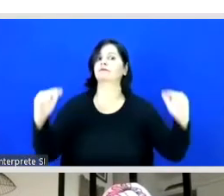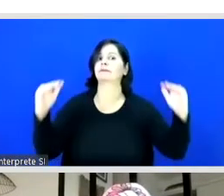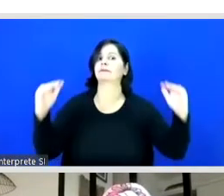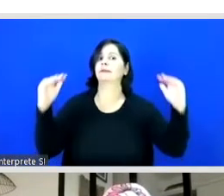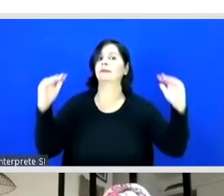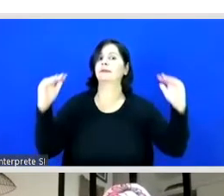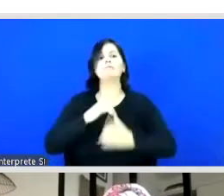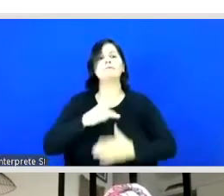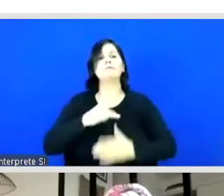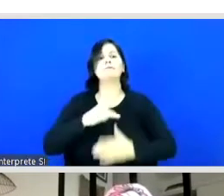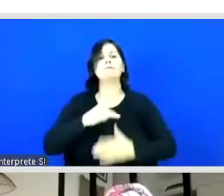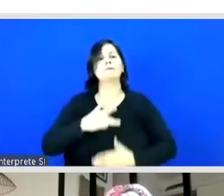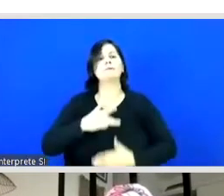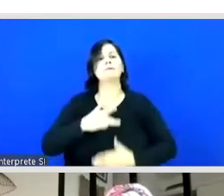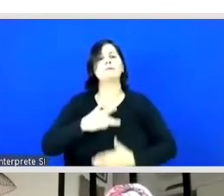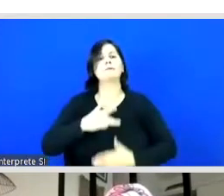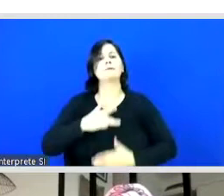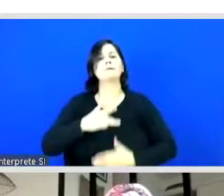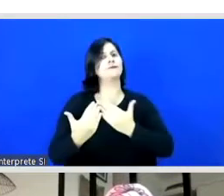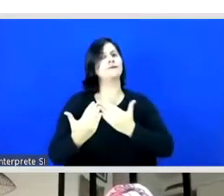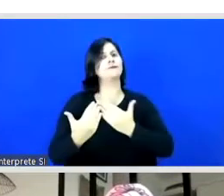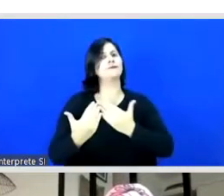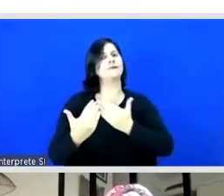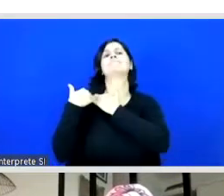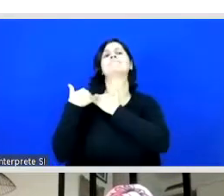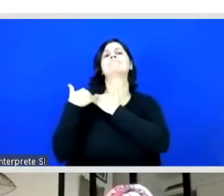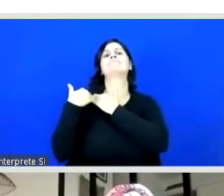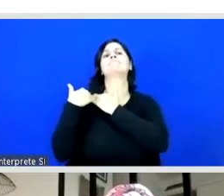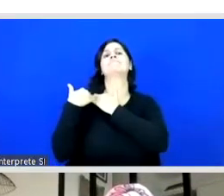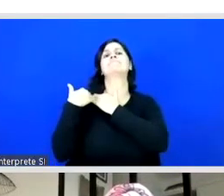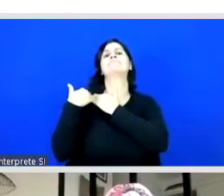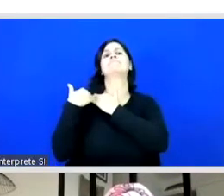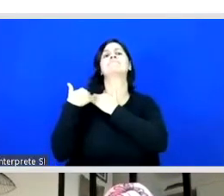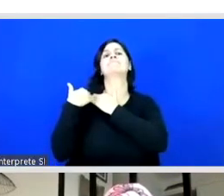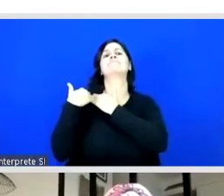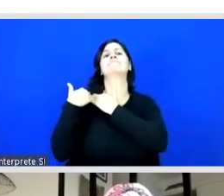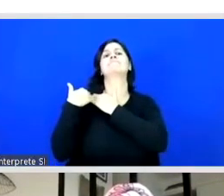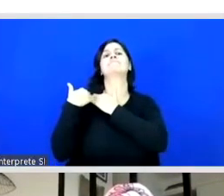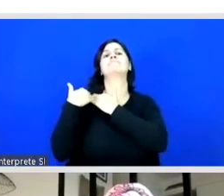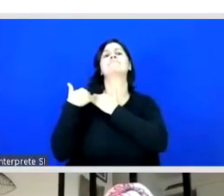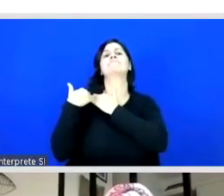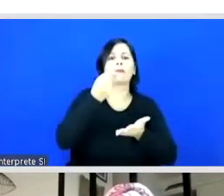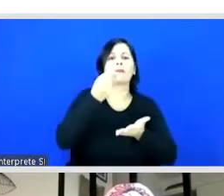to invest their time and energy to influence other people to shift their behavior and change and